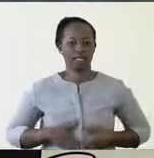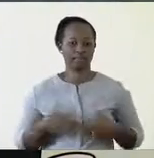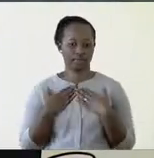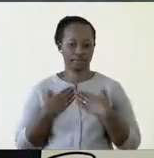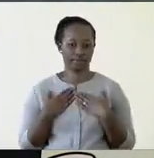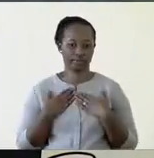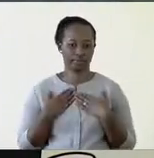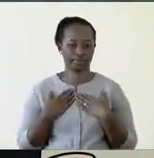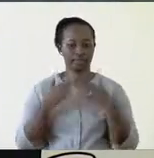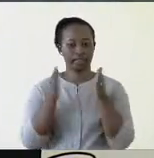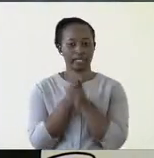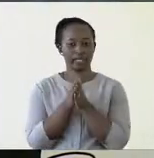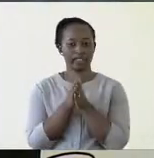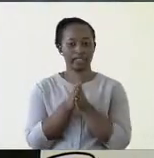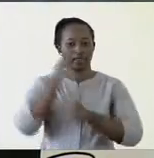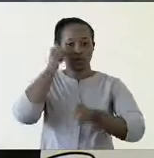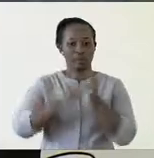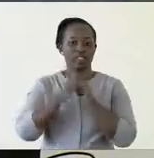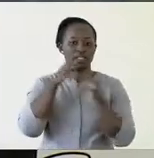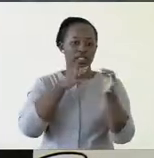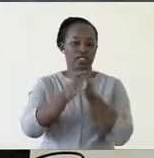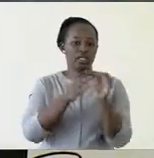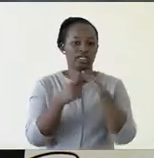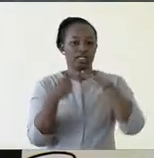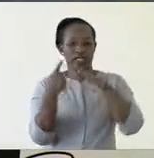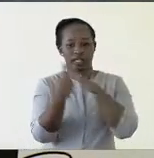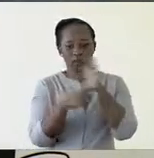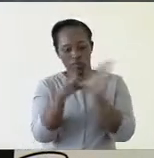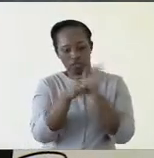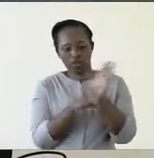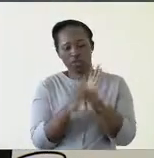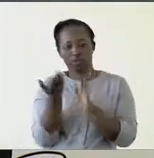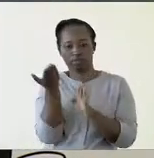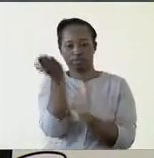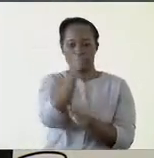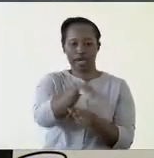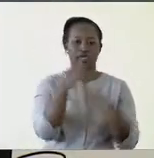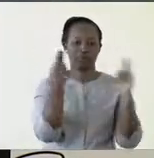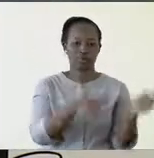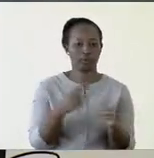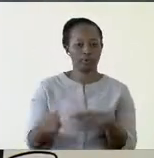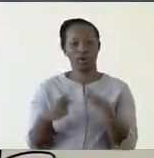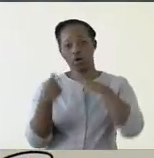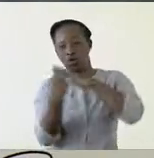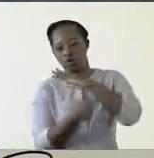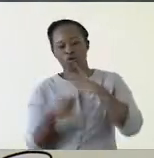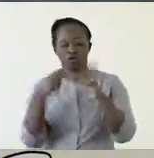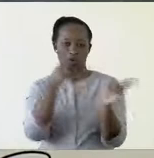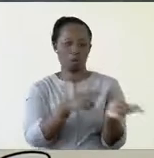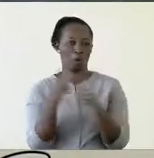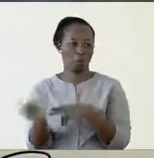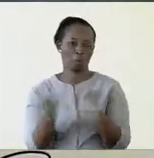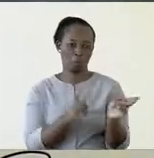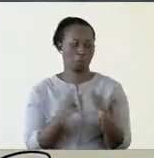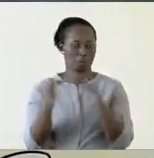in the body, and which returns the condition back to normal. Then the condition was not in a normal state. It has